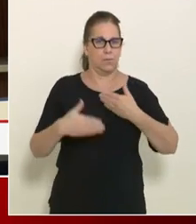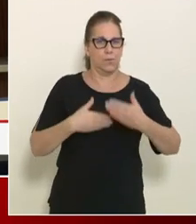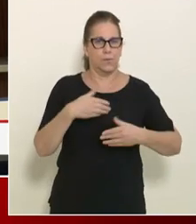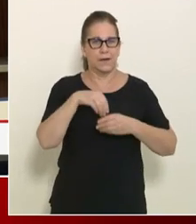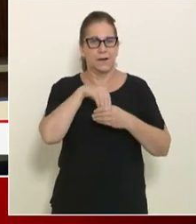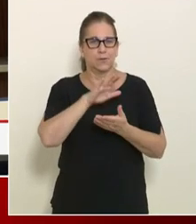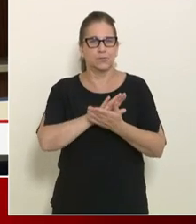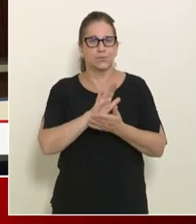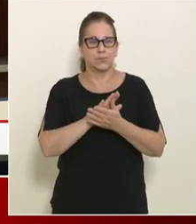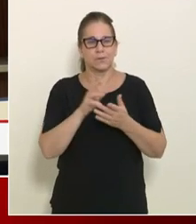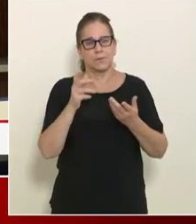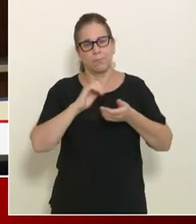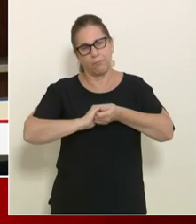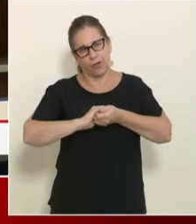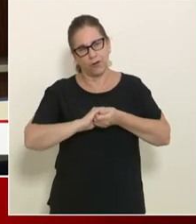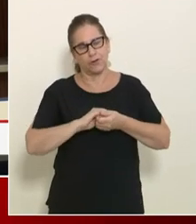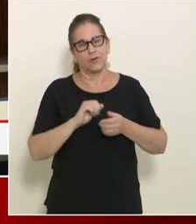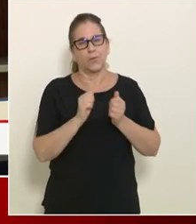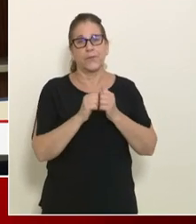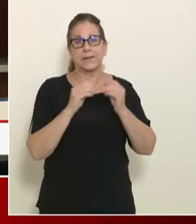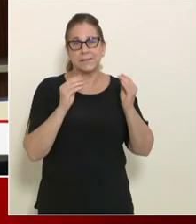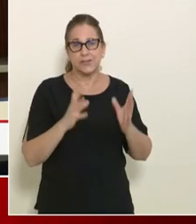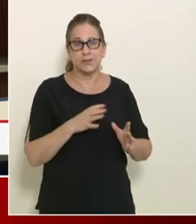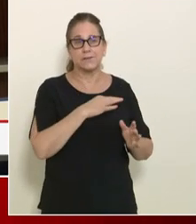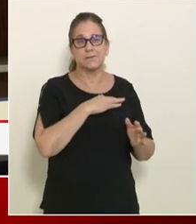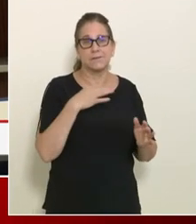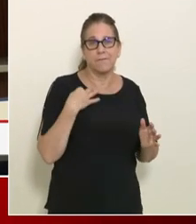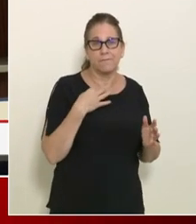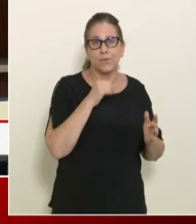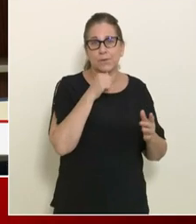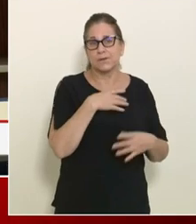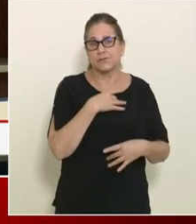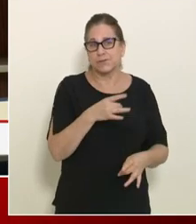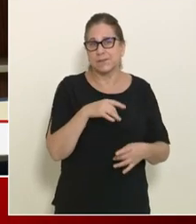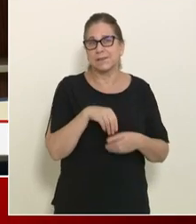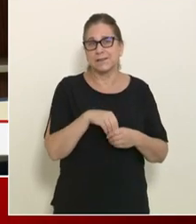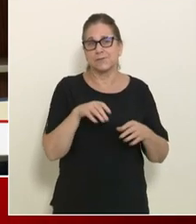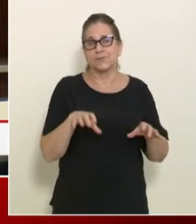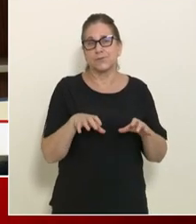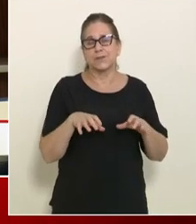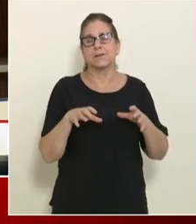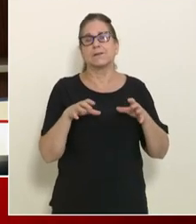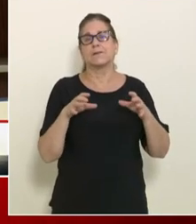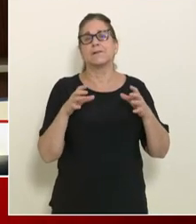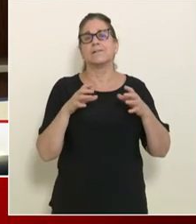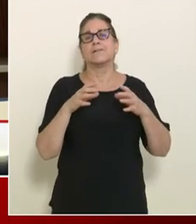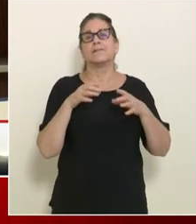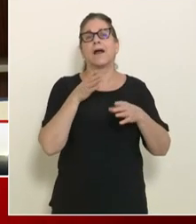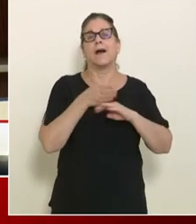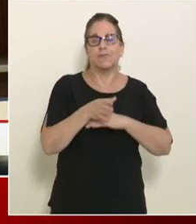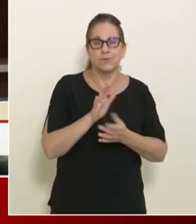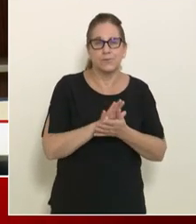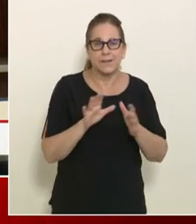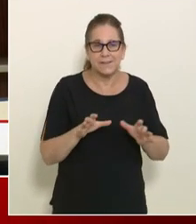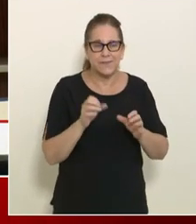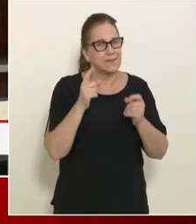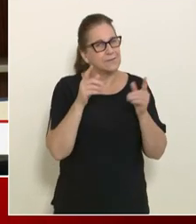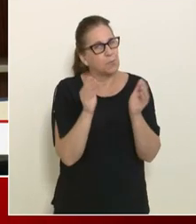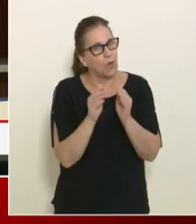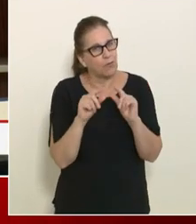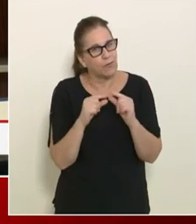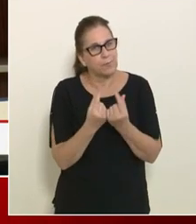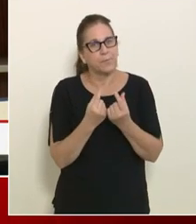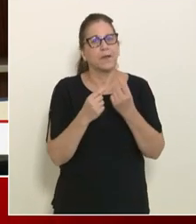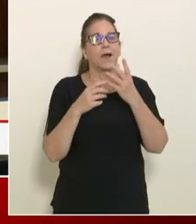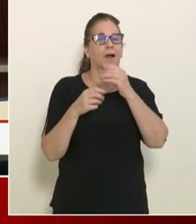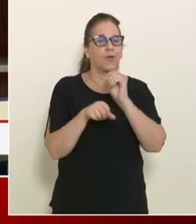also interested in coming into the building as well. So we'll be providing more information to families. Obviously, we will